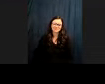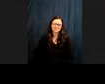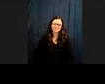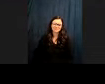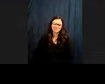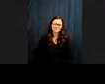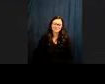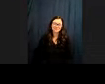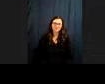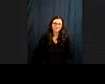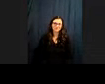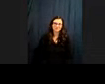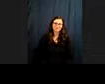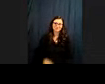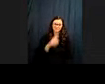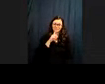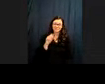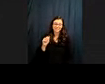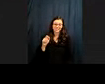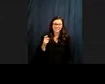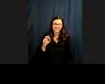These are pretty esoteric.